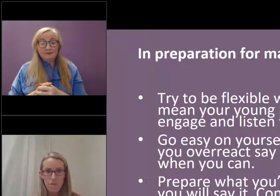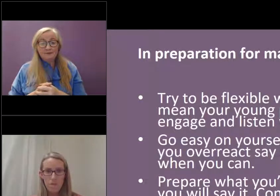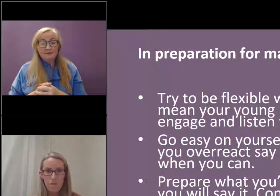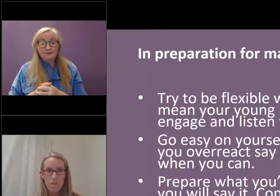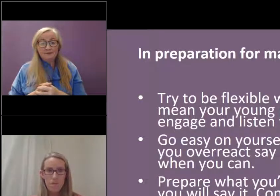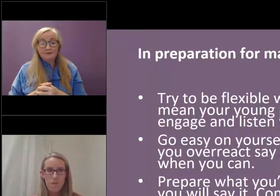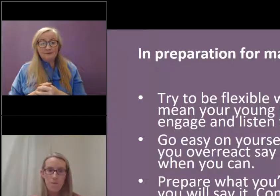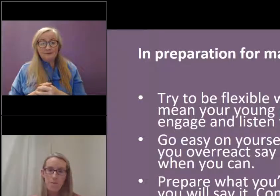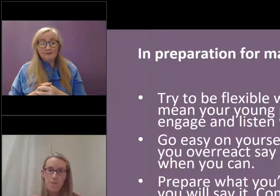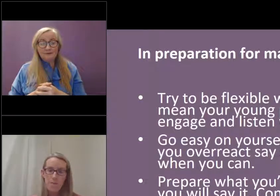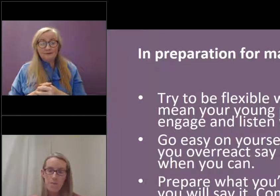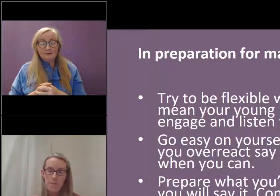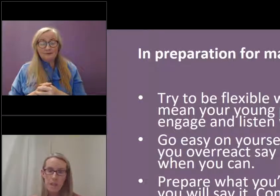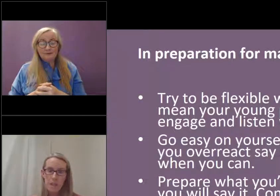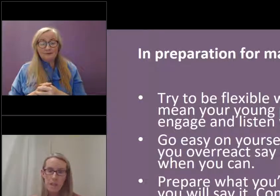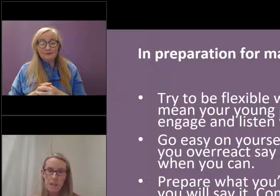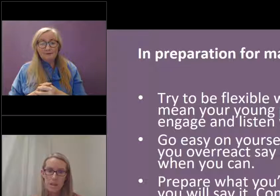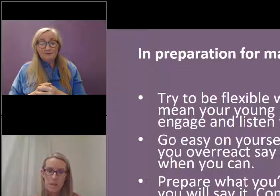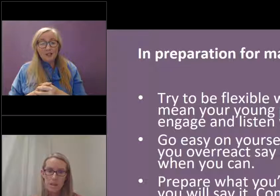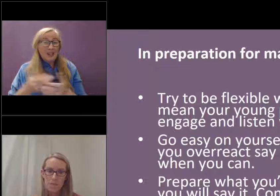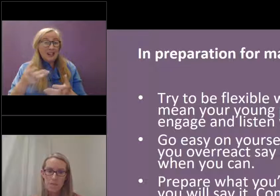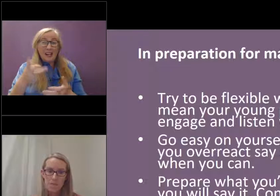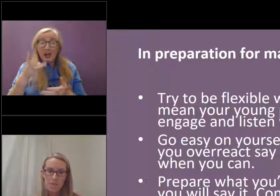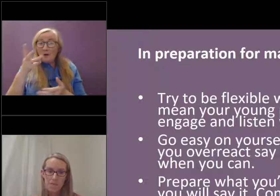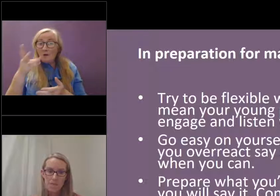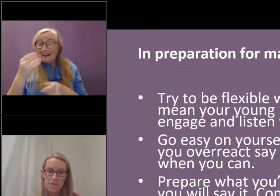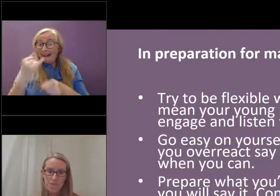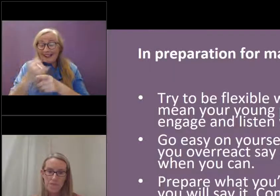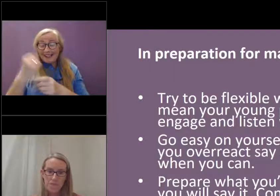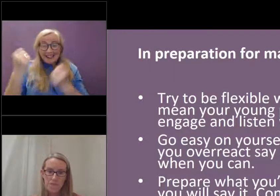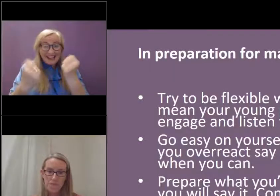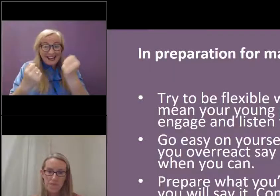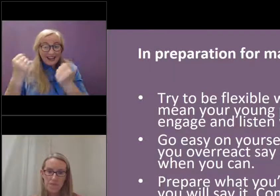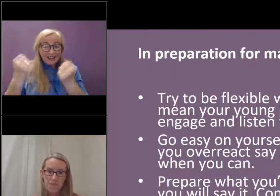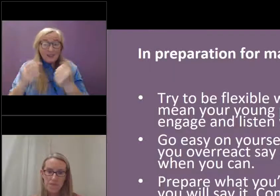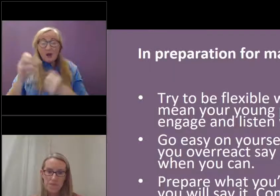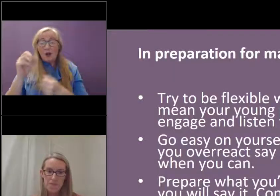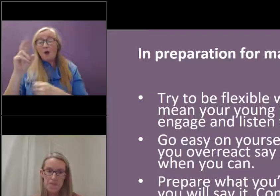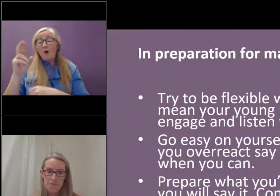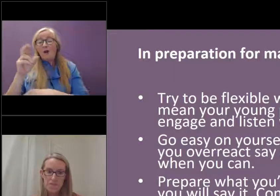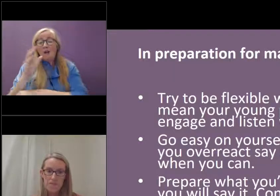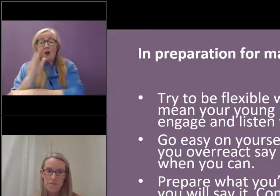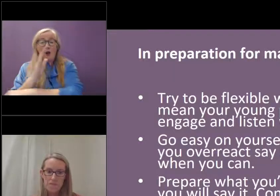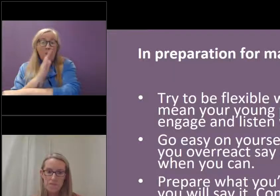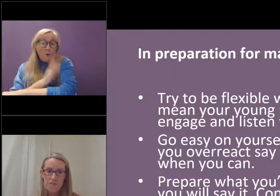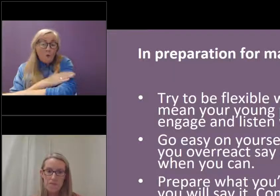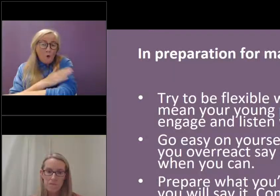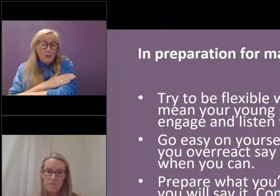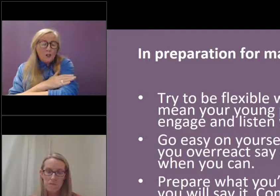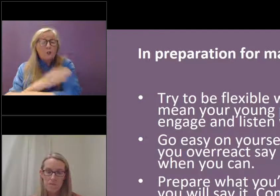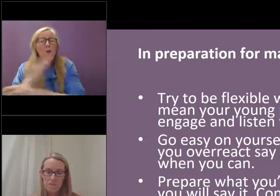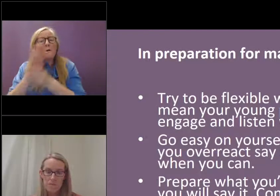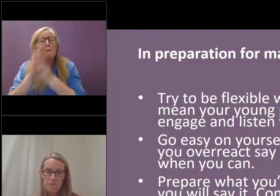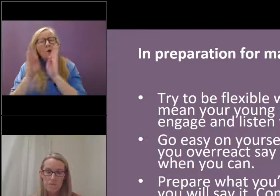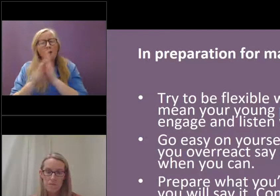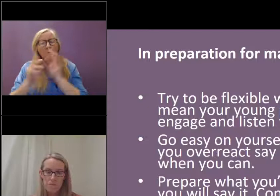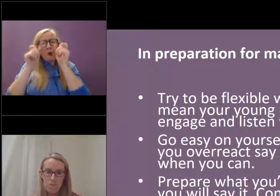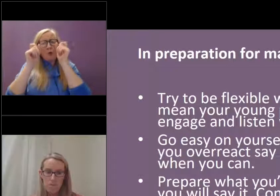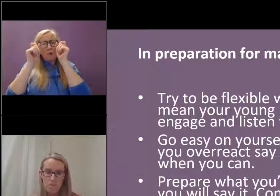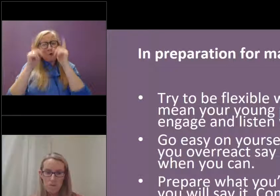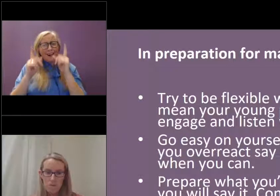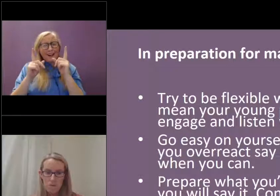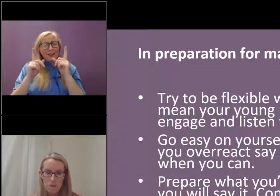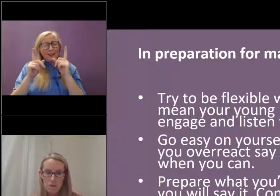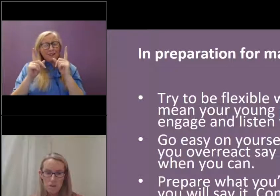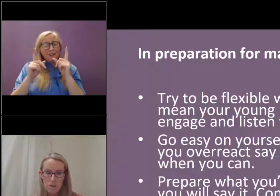going to be in a car? Are you going to be out for a walk, or where and how are you going to do it? And self-care is